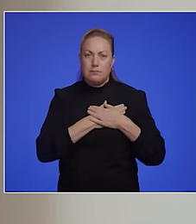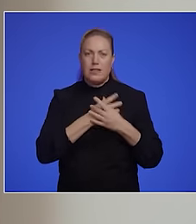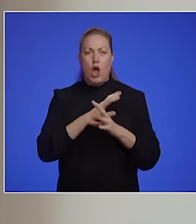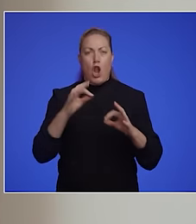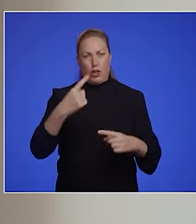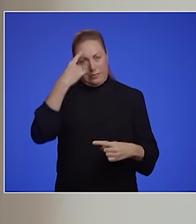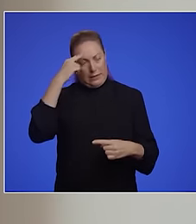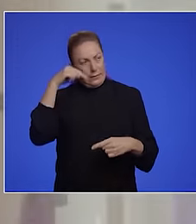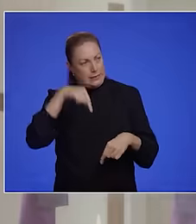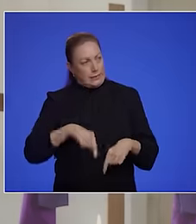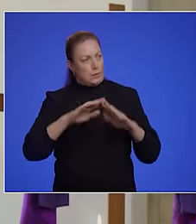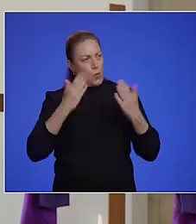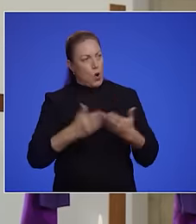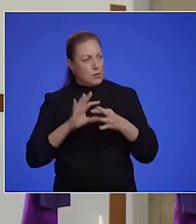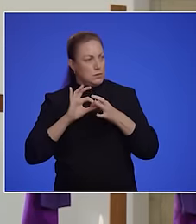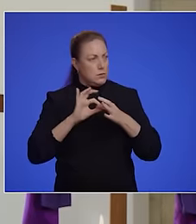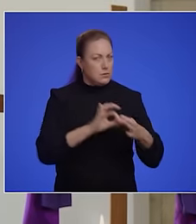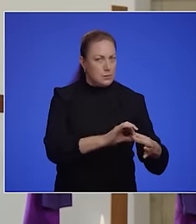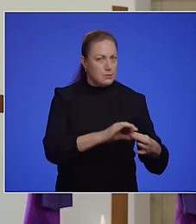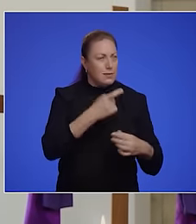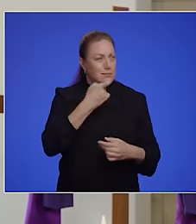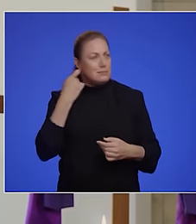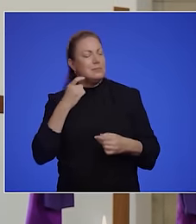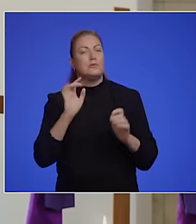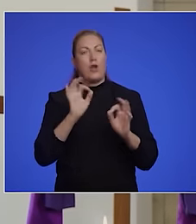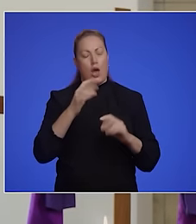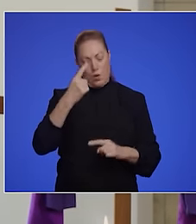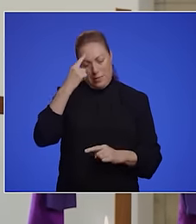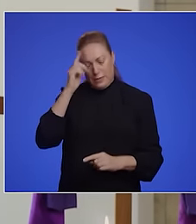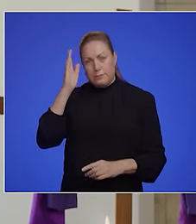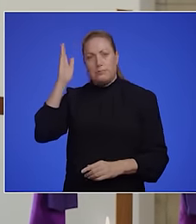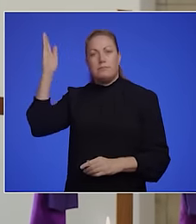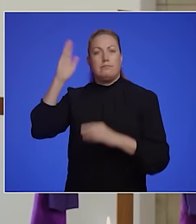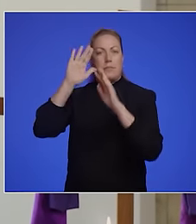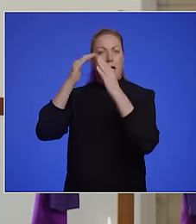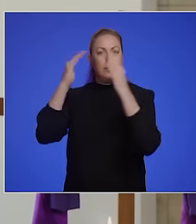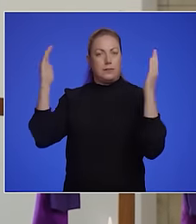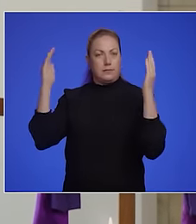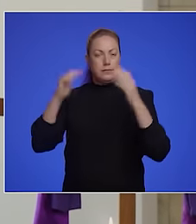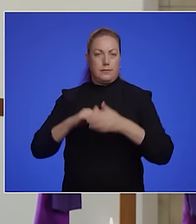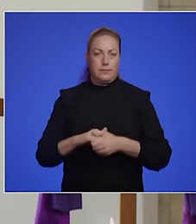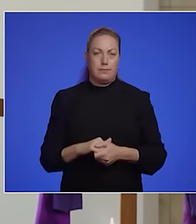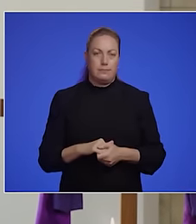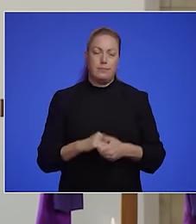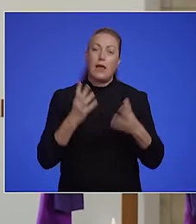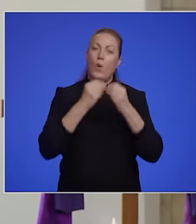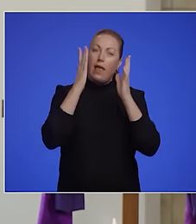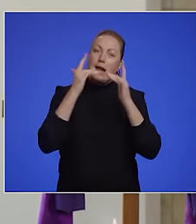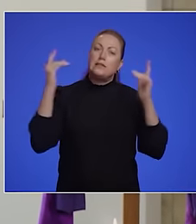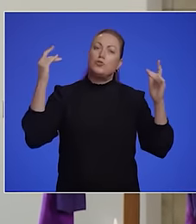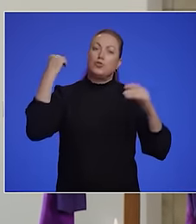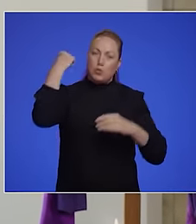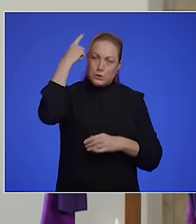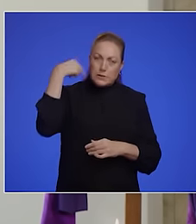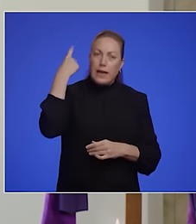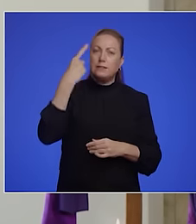affections They may so deal with the things of this passing world As to hold rather to the things that eternally endure And so